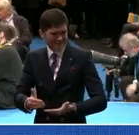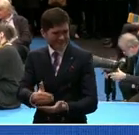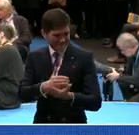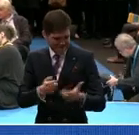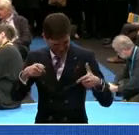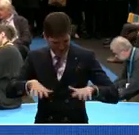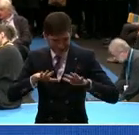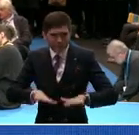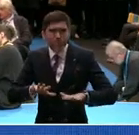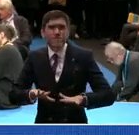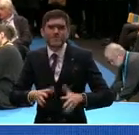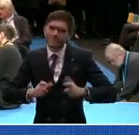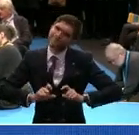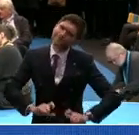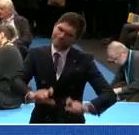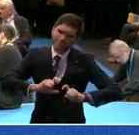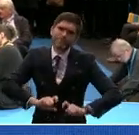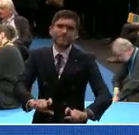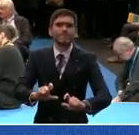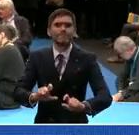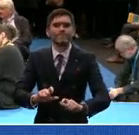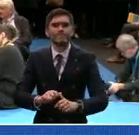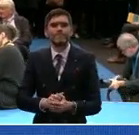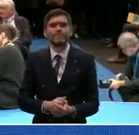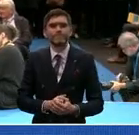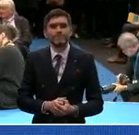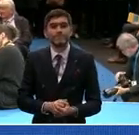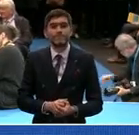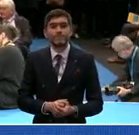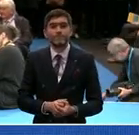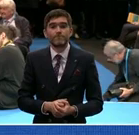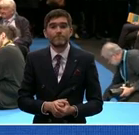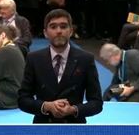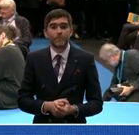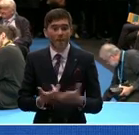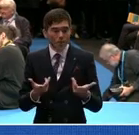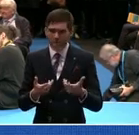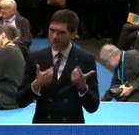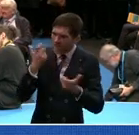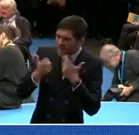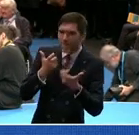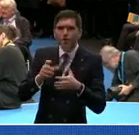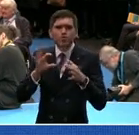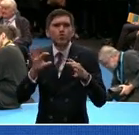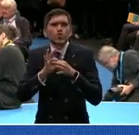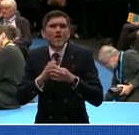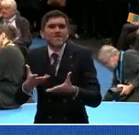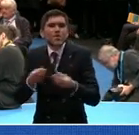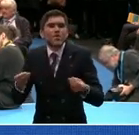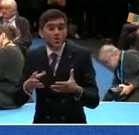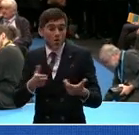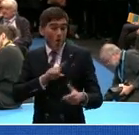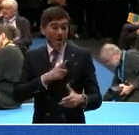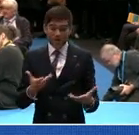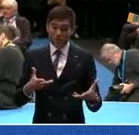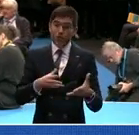nation. And with all of this, we will continue to pursue joint solutions to joint problems.